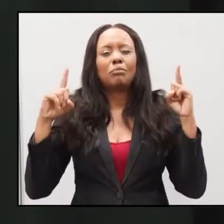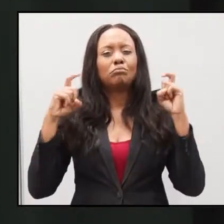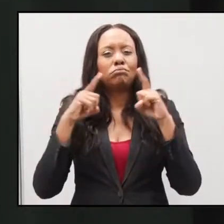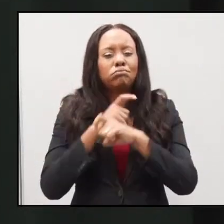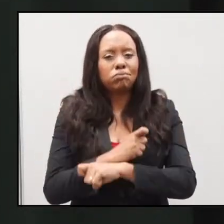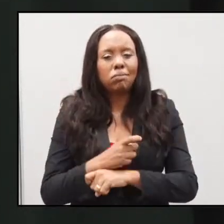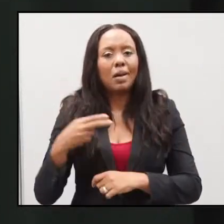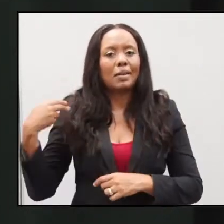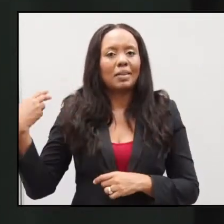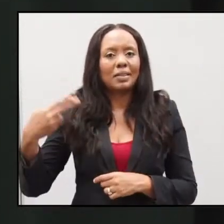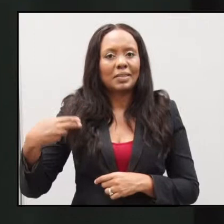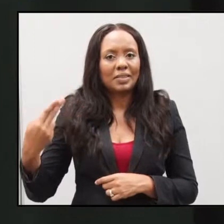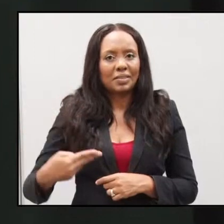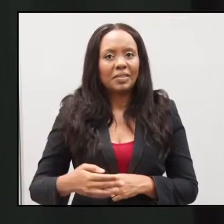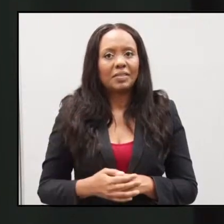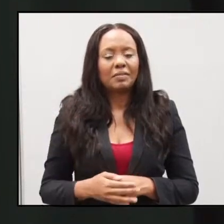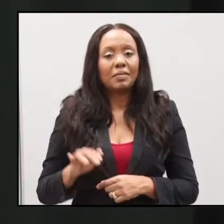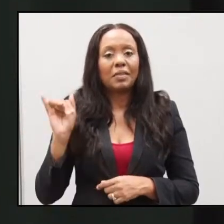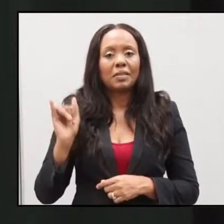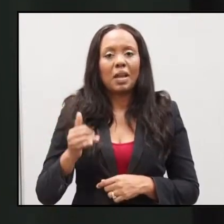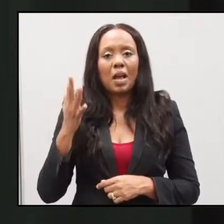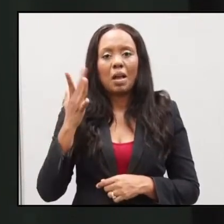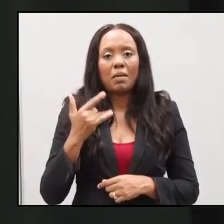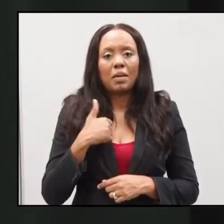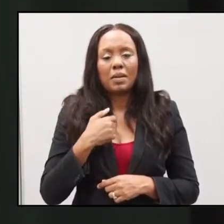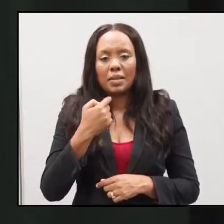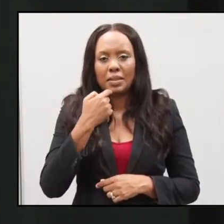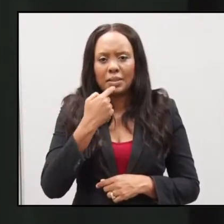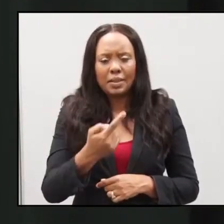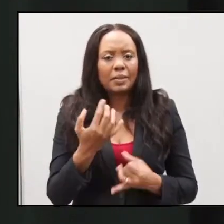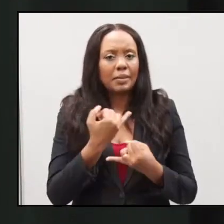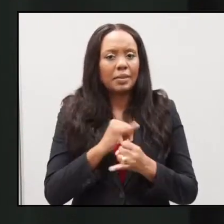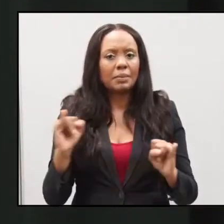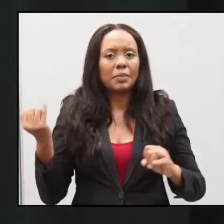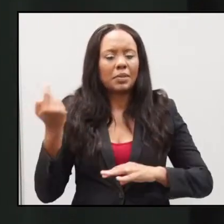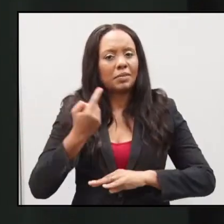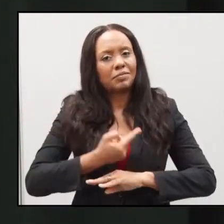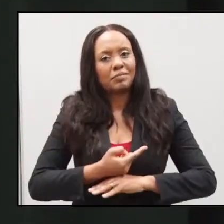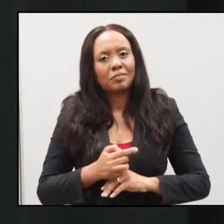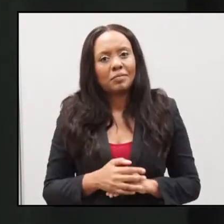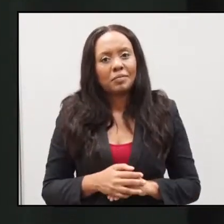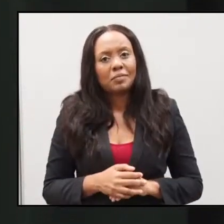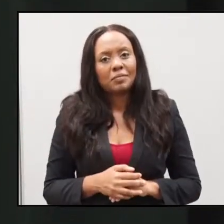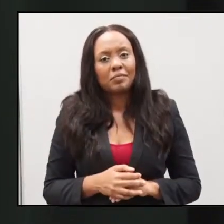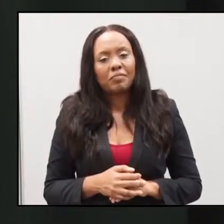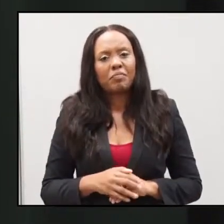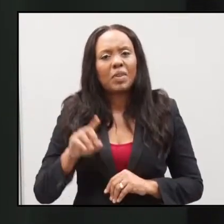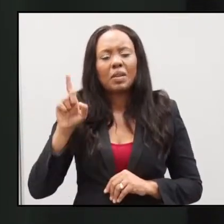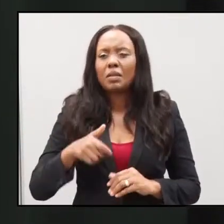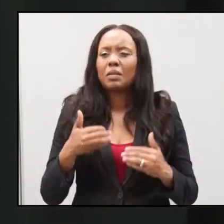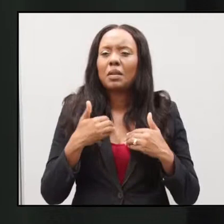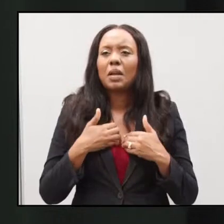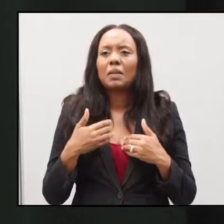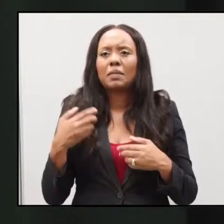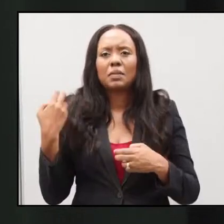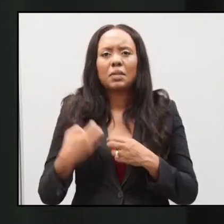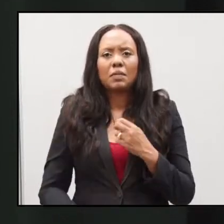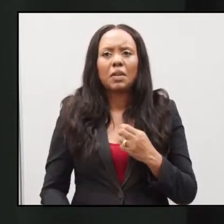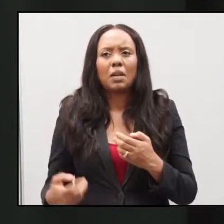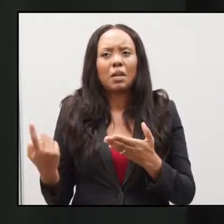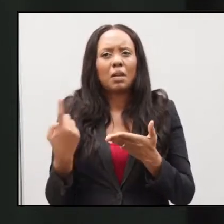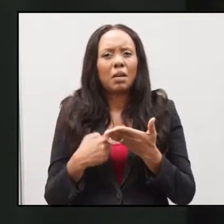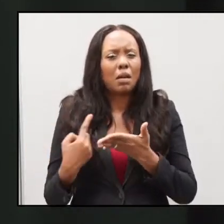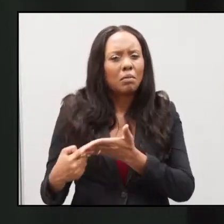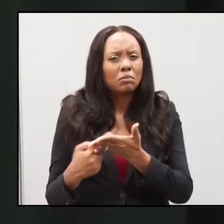on Independence Day that we need to come to grips with having difficult conversations. This is the